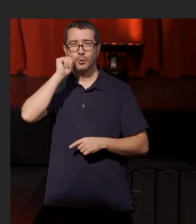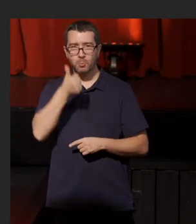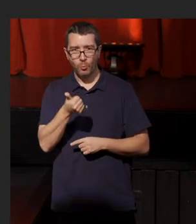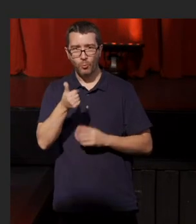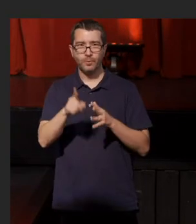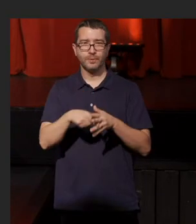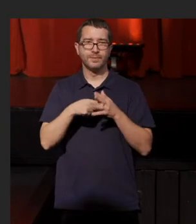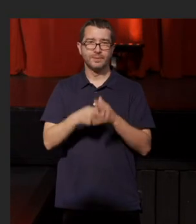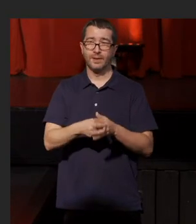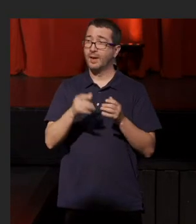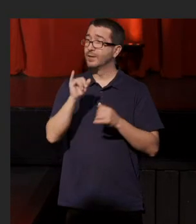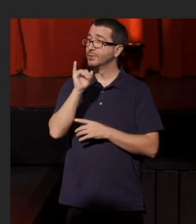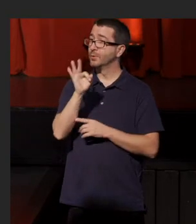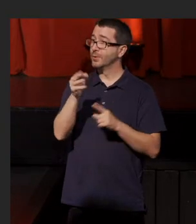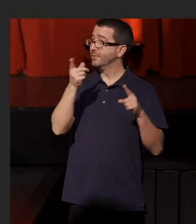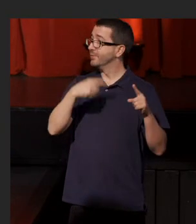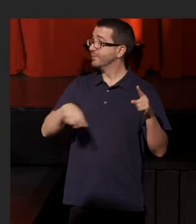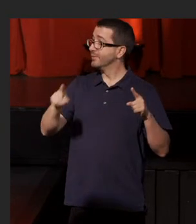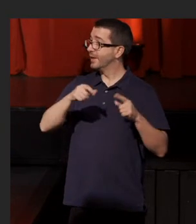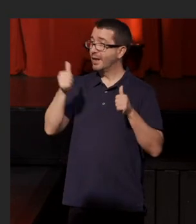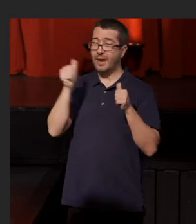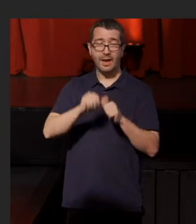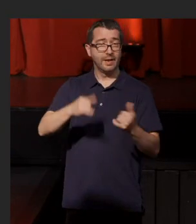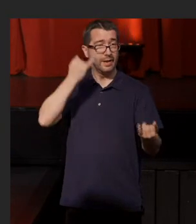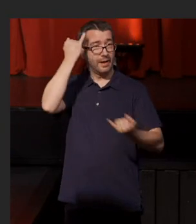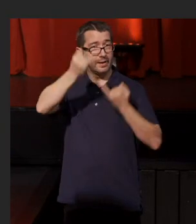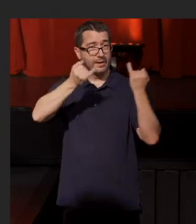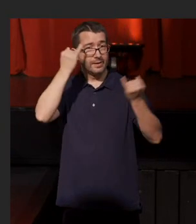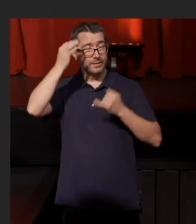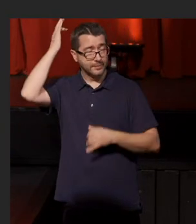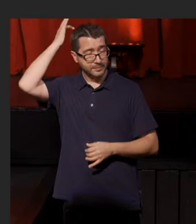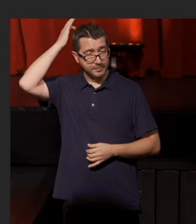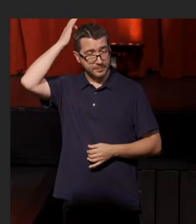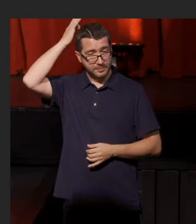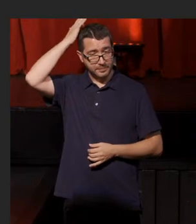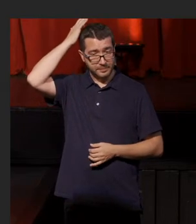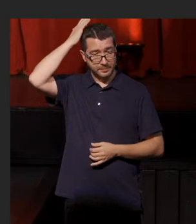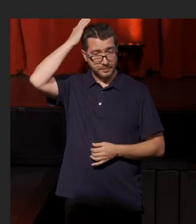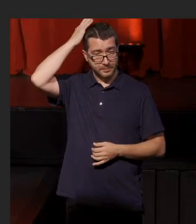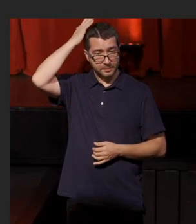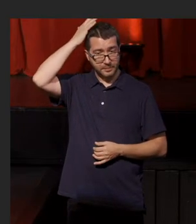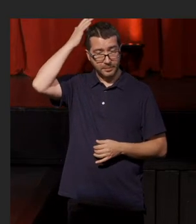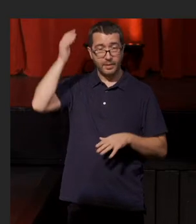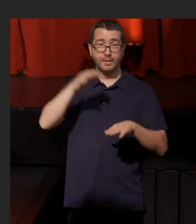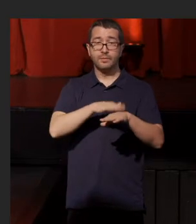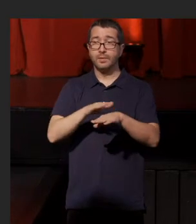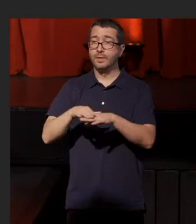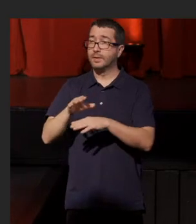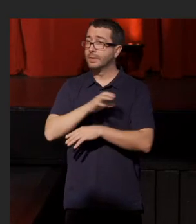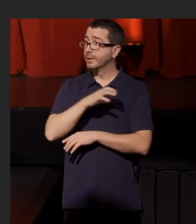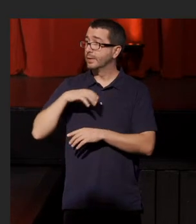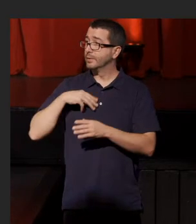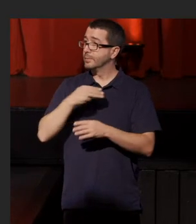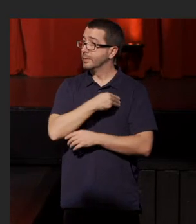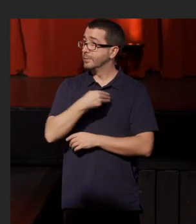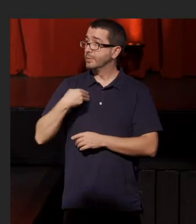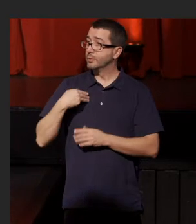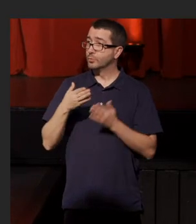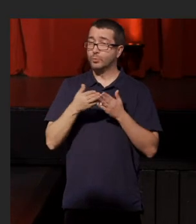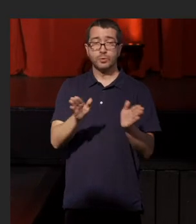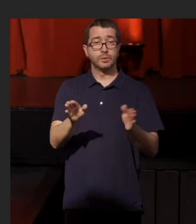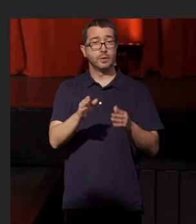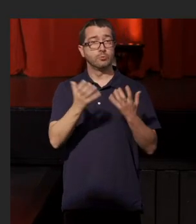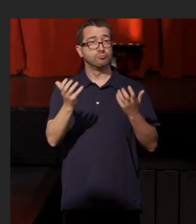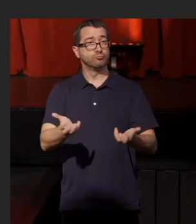if any of you have any thoughts, advisory council members, or those, the general audience here this